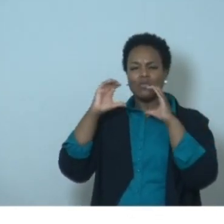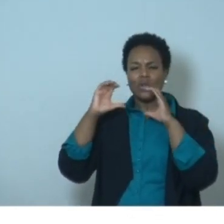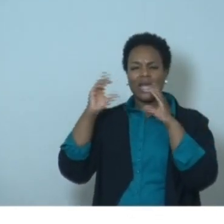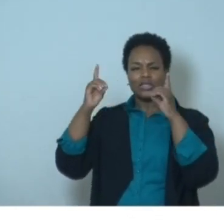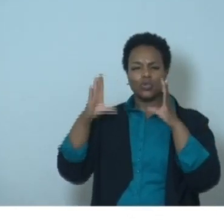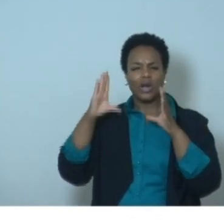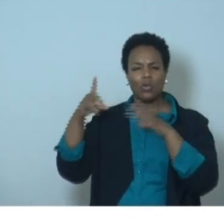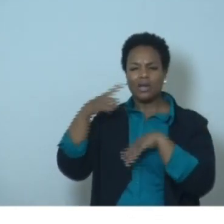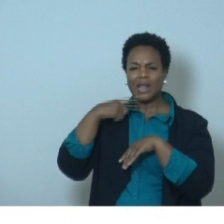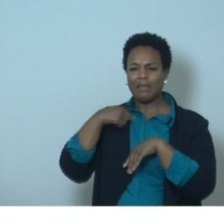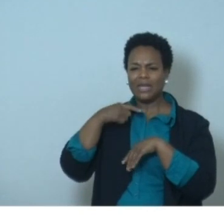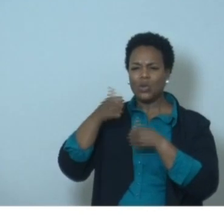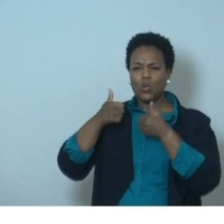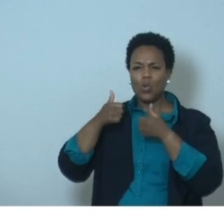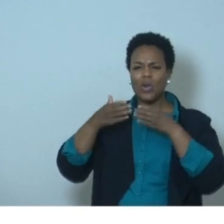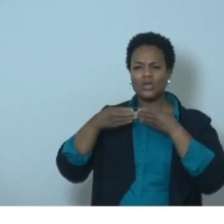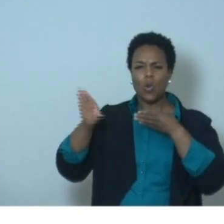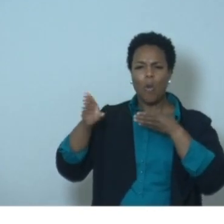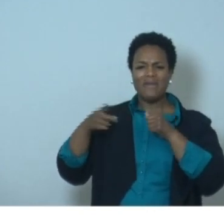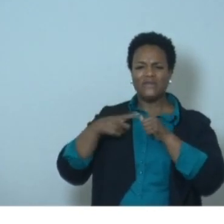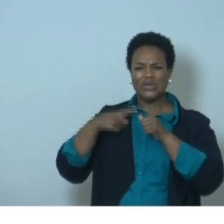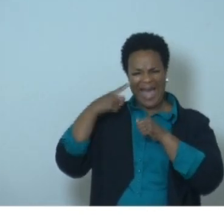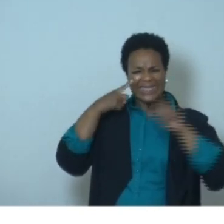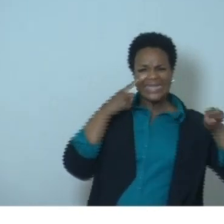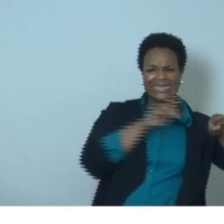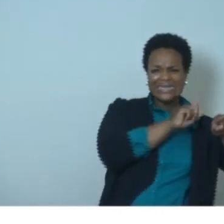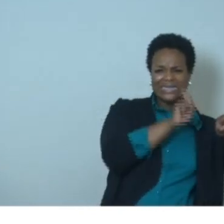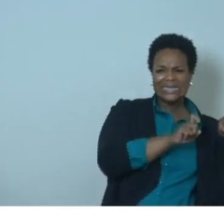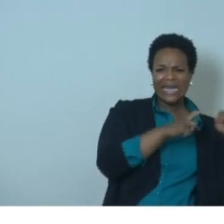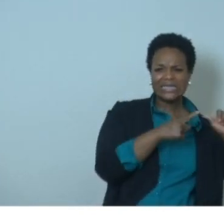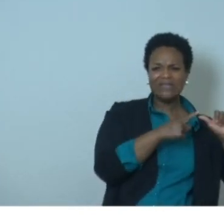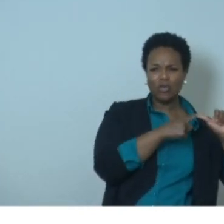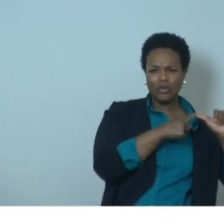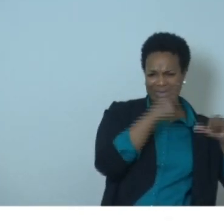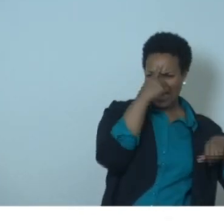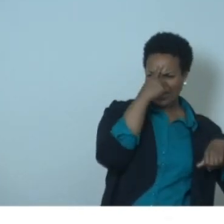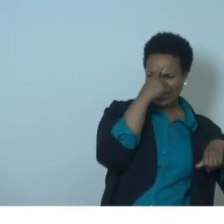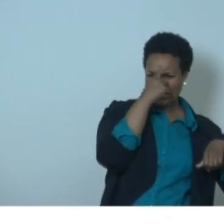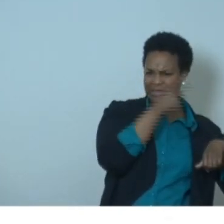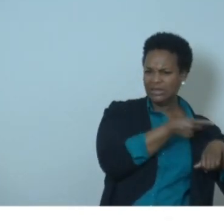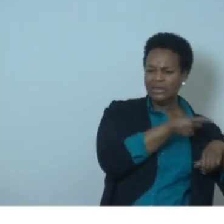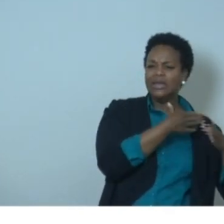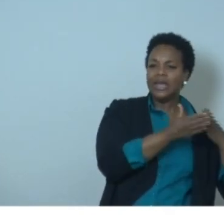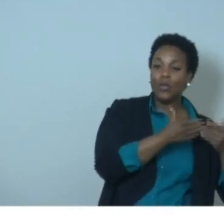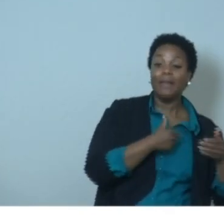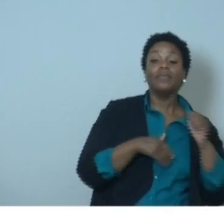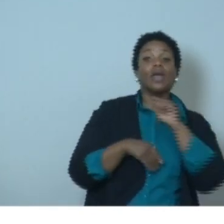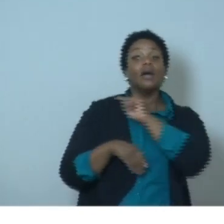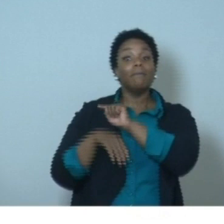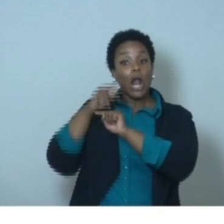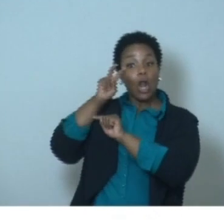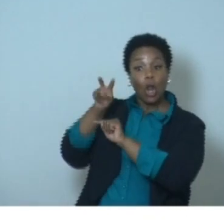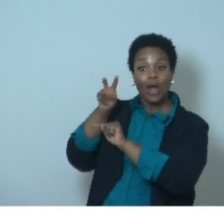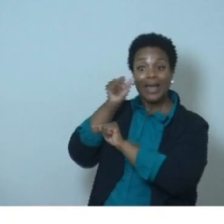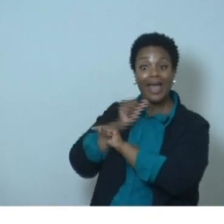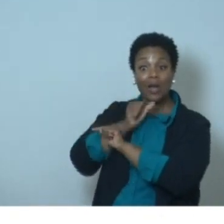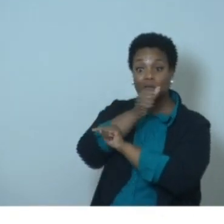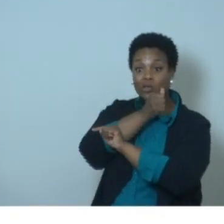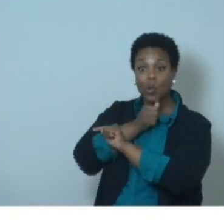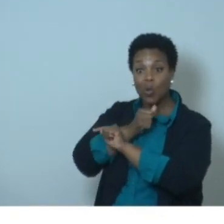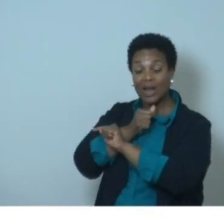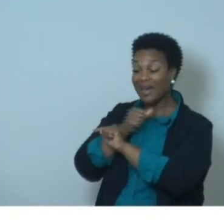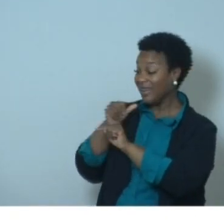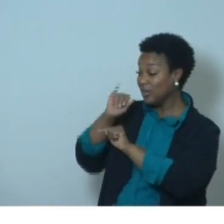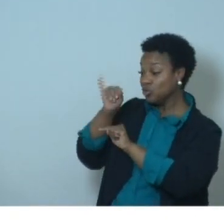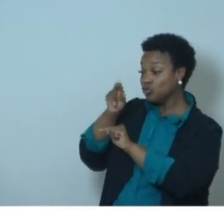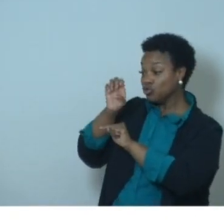Texas. But let's take a look at that. But look at the steep incline in cases in June. Again, also you have